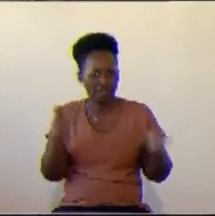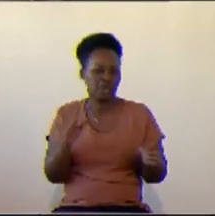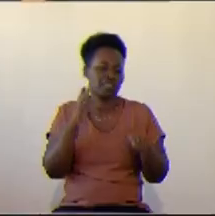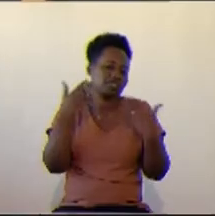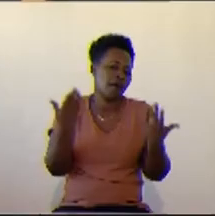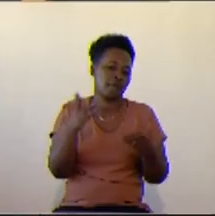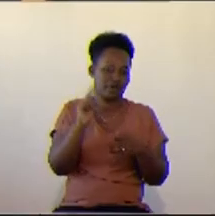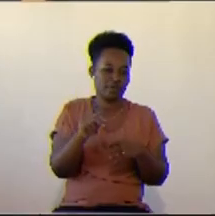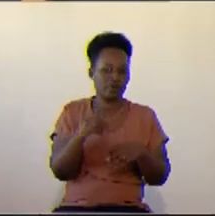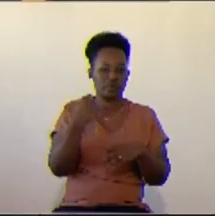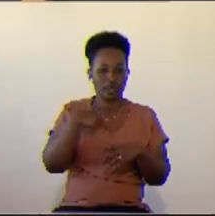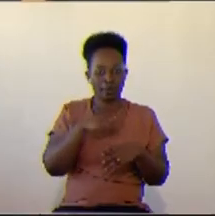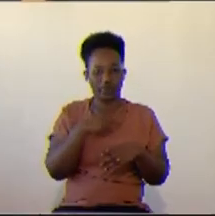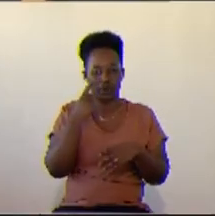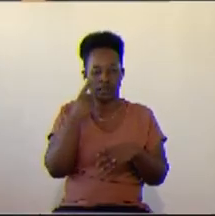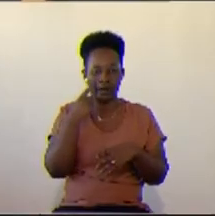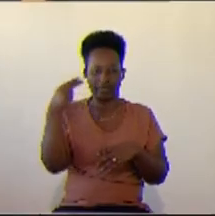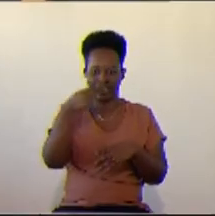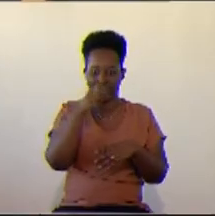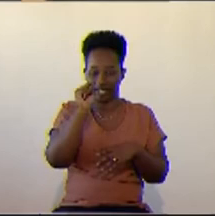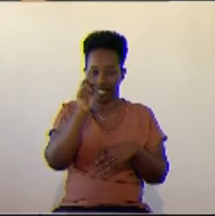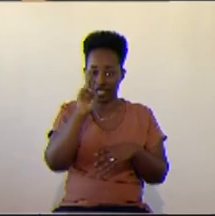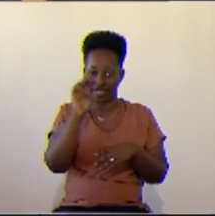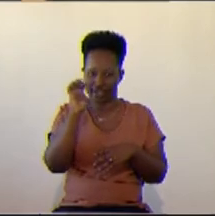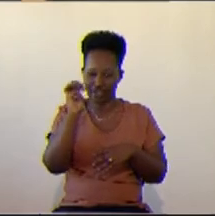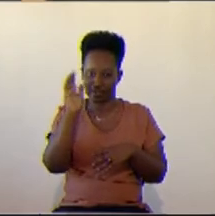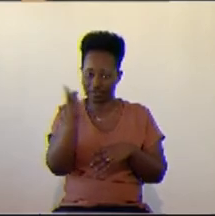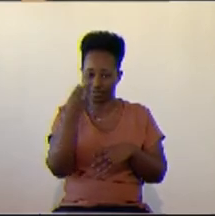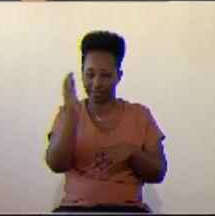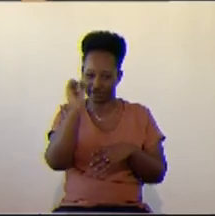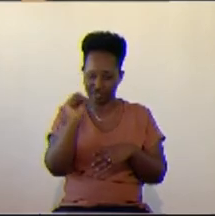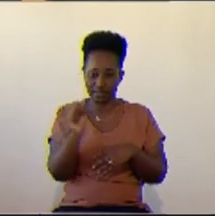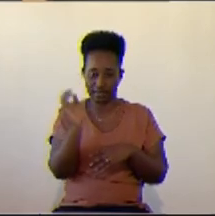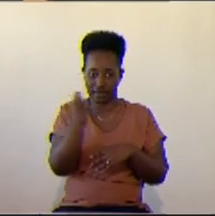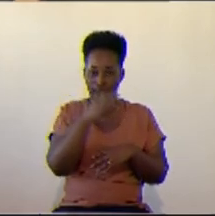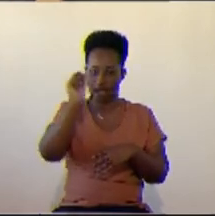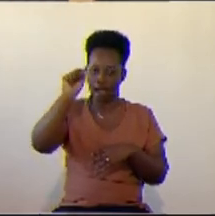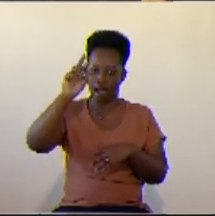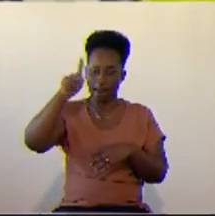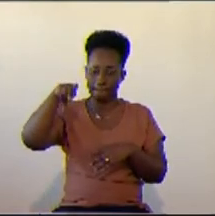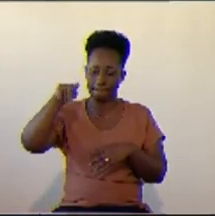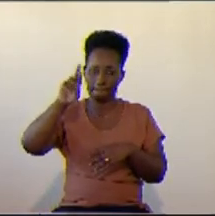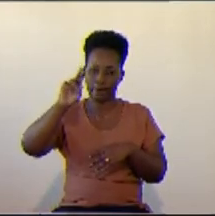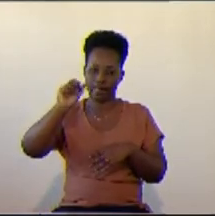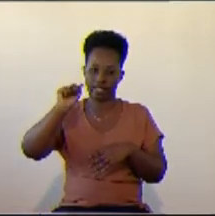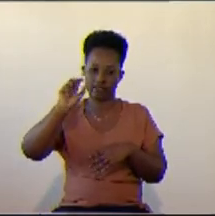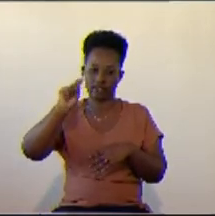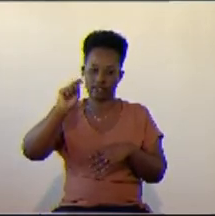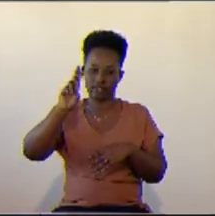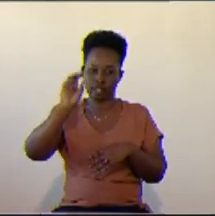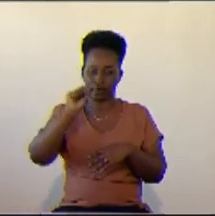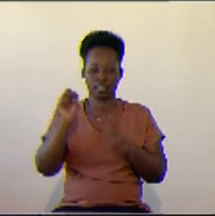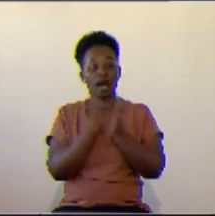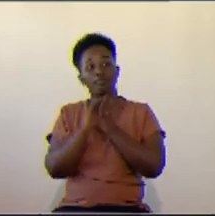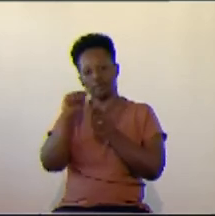at the Hare's apparatus. We shall see what it is used for, and the sphygmomanometer. Right. Our